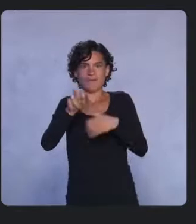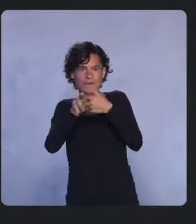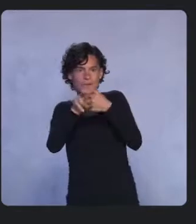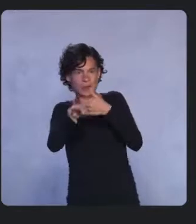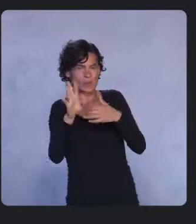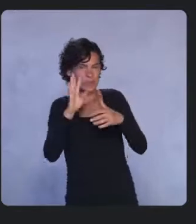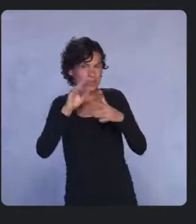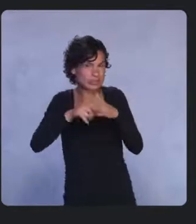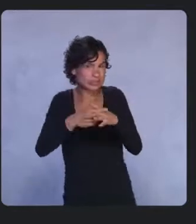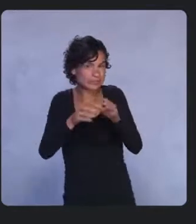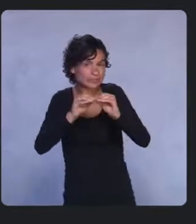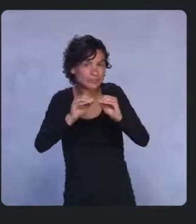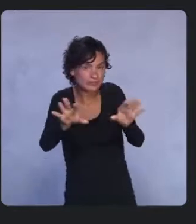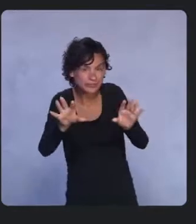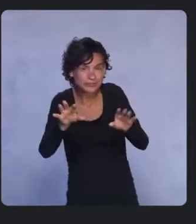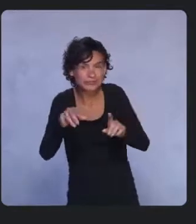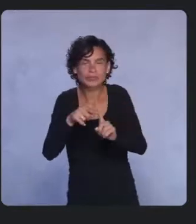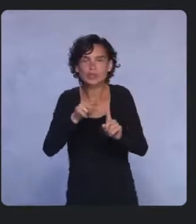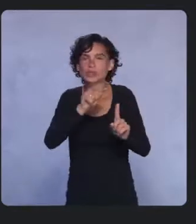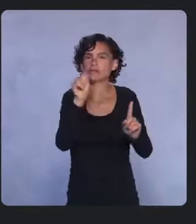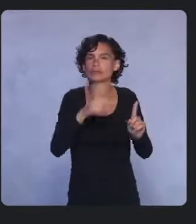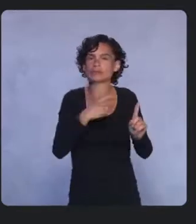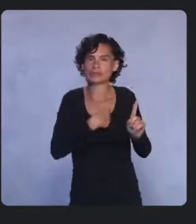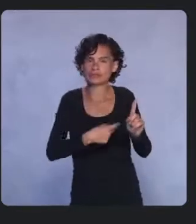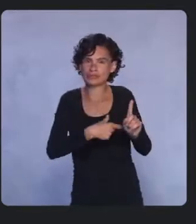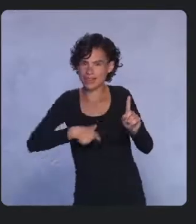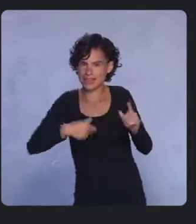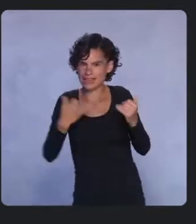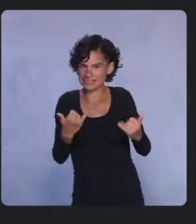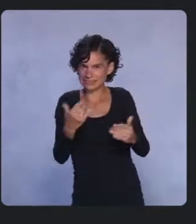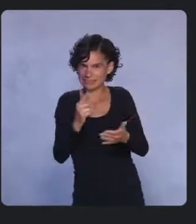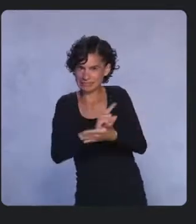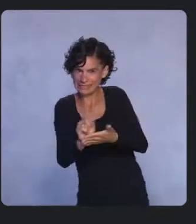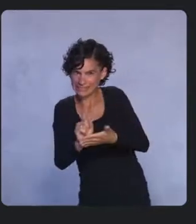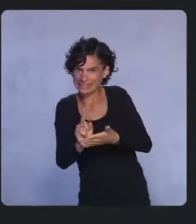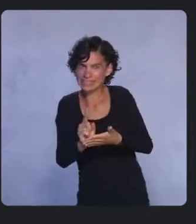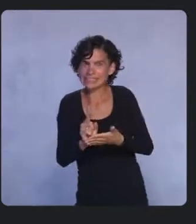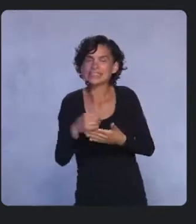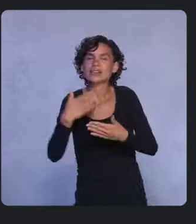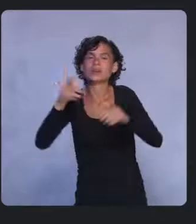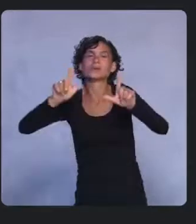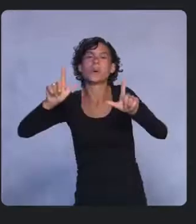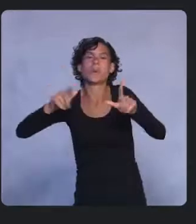and airports in Zurich this week, and will come to Tokyo next month.